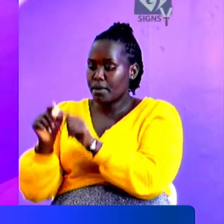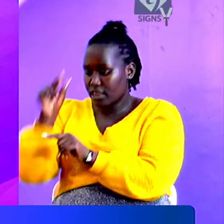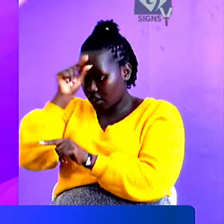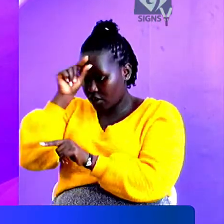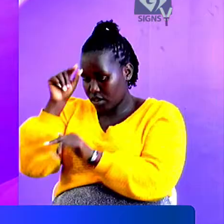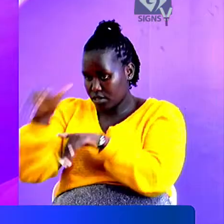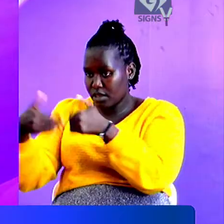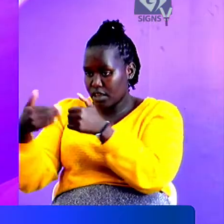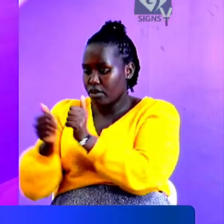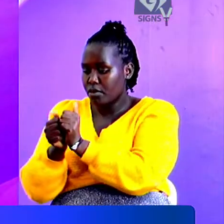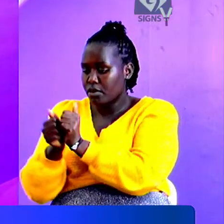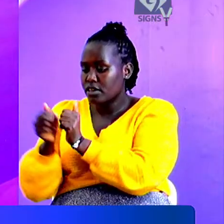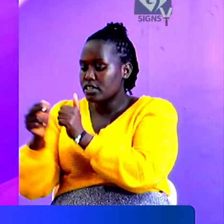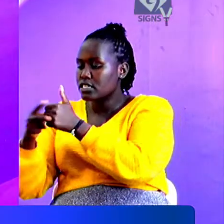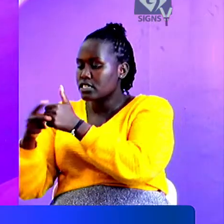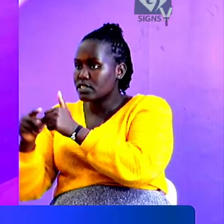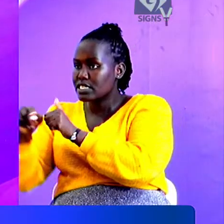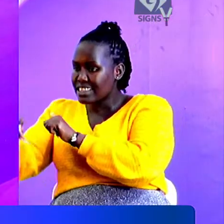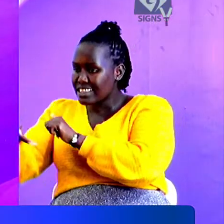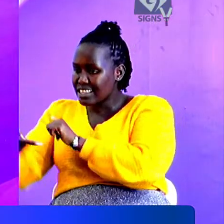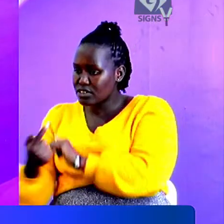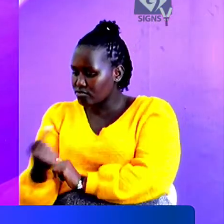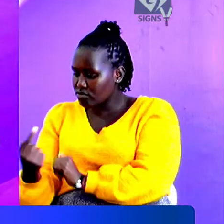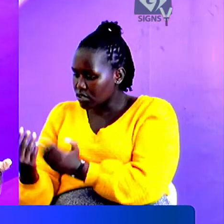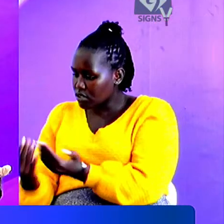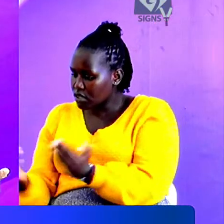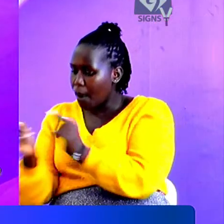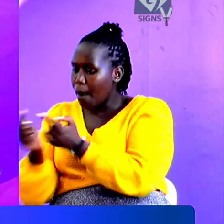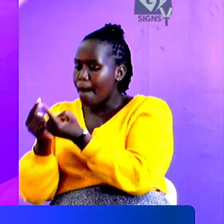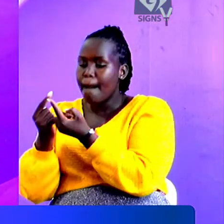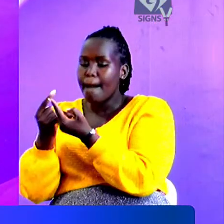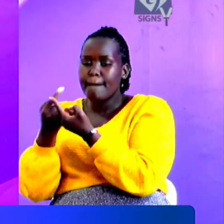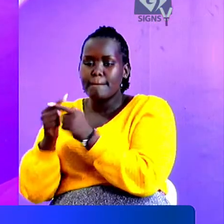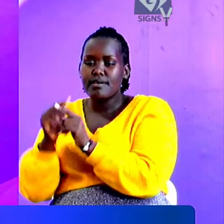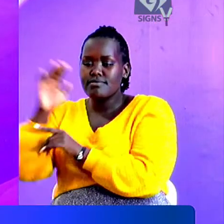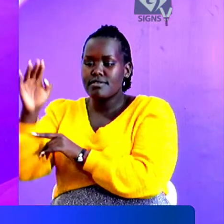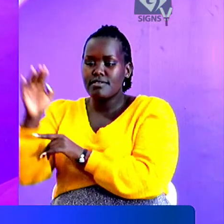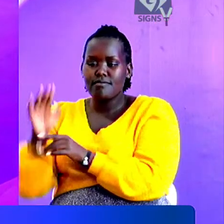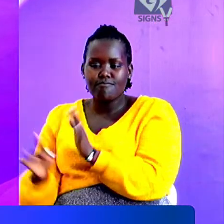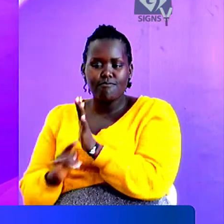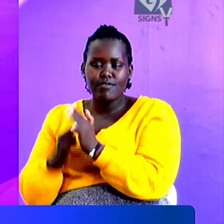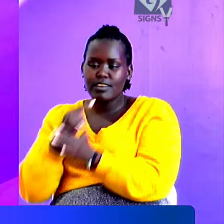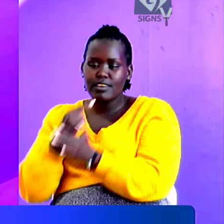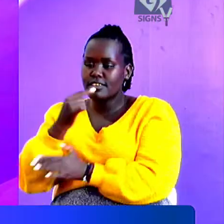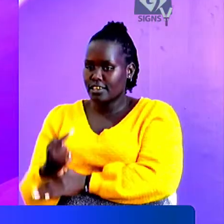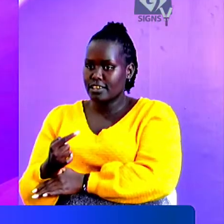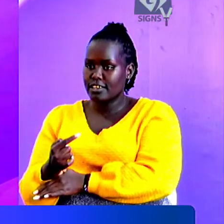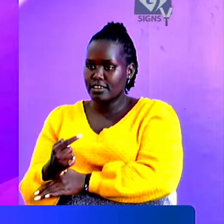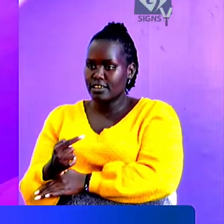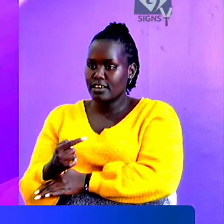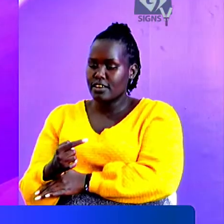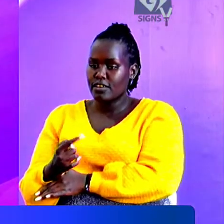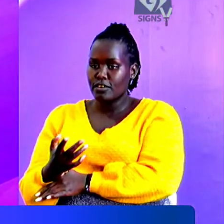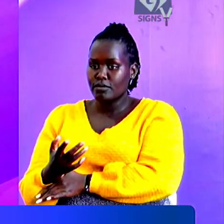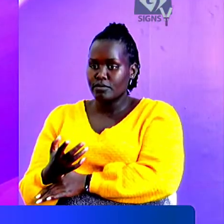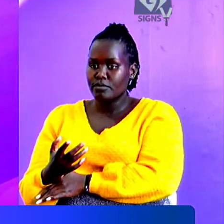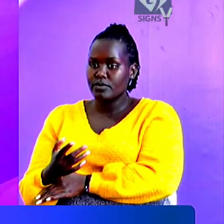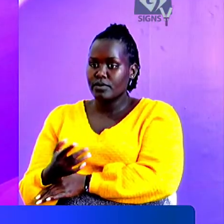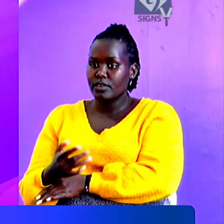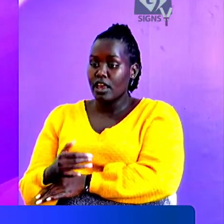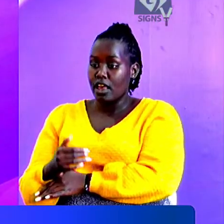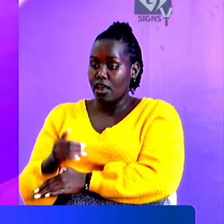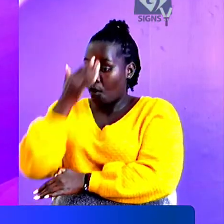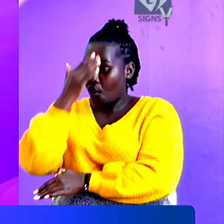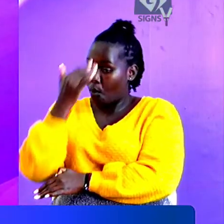about 17,000 per child. Yeah. But they have never disclosed. Why? All right? Now, that lies the question. That lies the question.